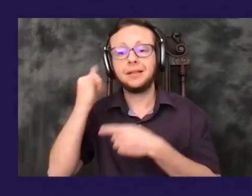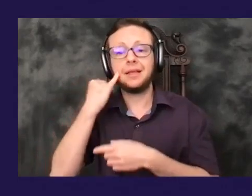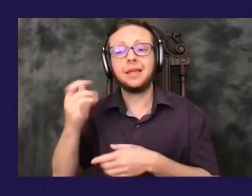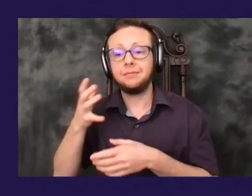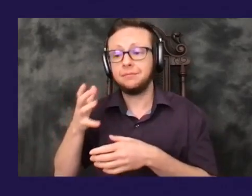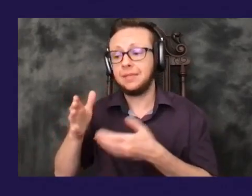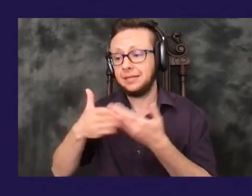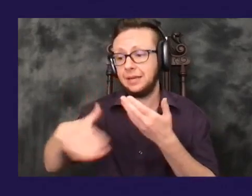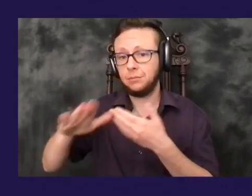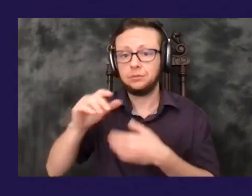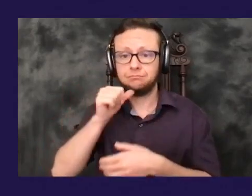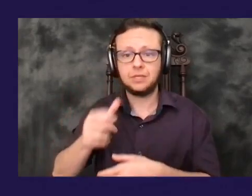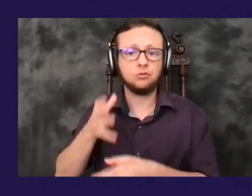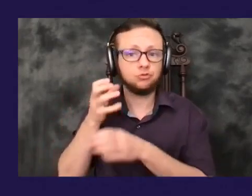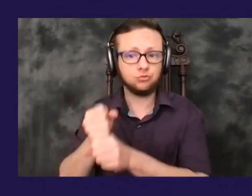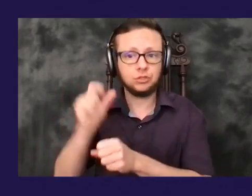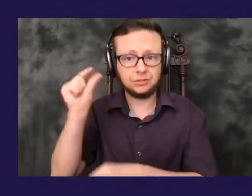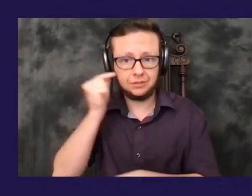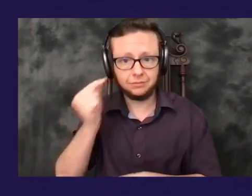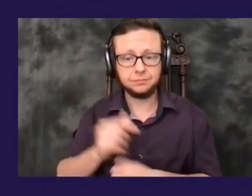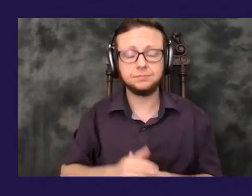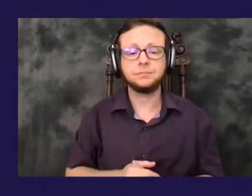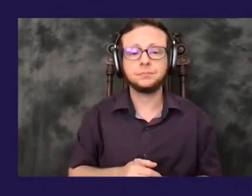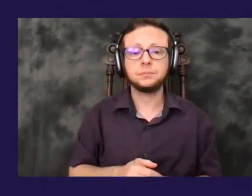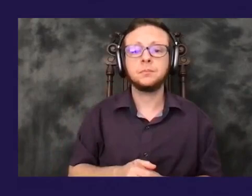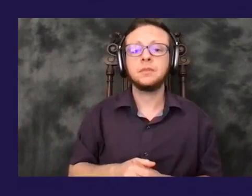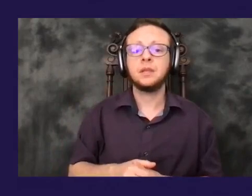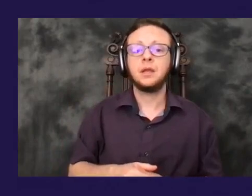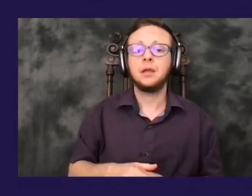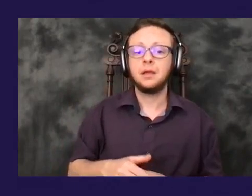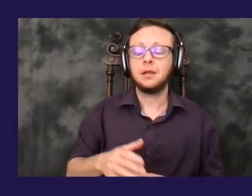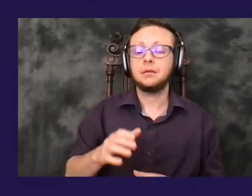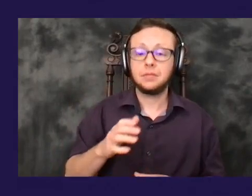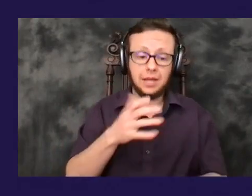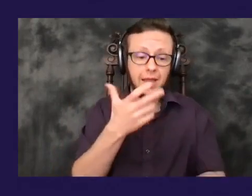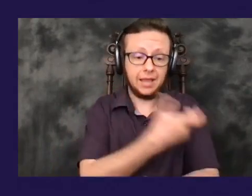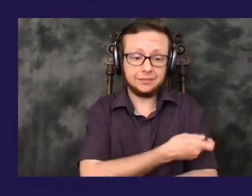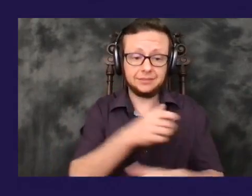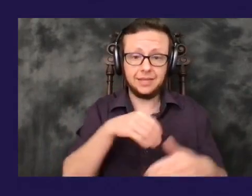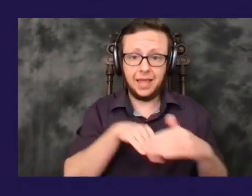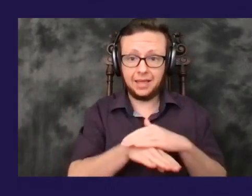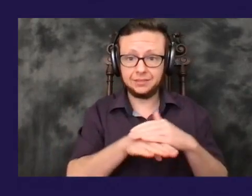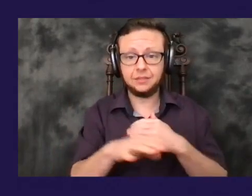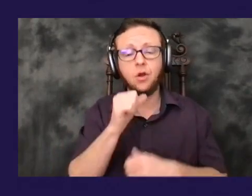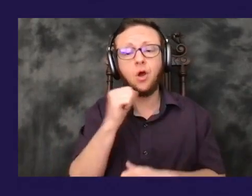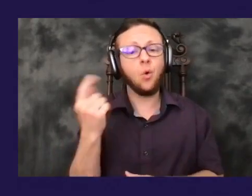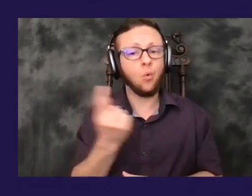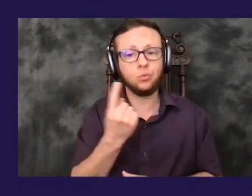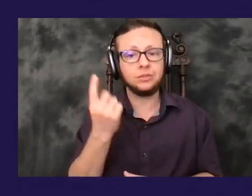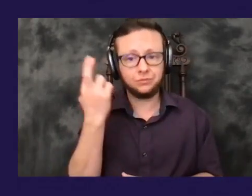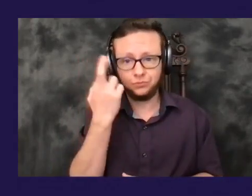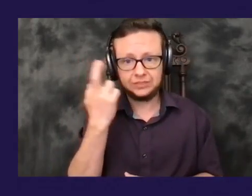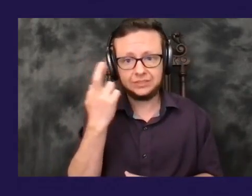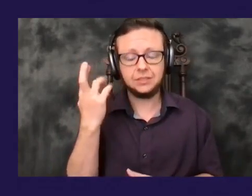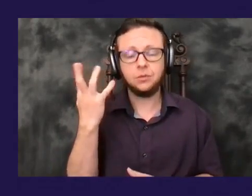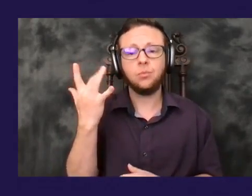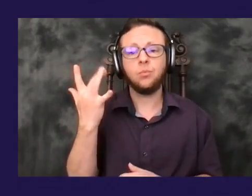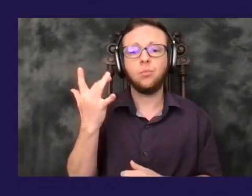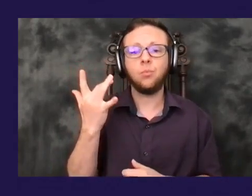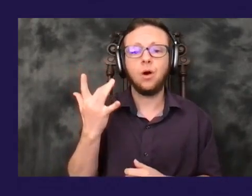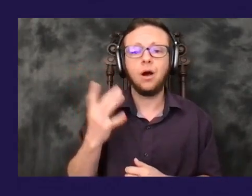health institutions. It became clear that lack of vaccine access was not the only reason for low uptake